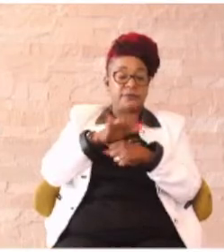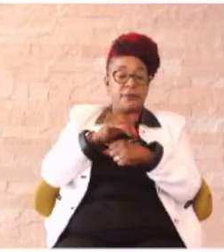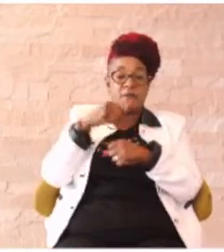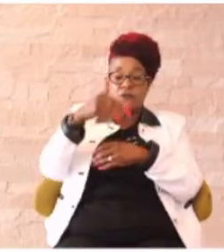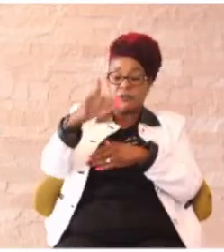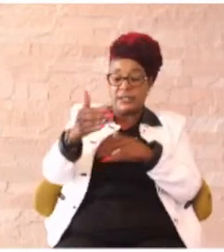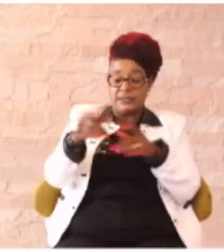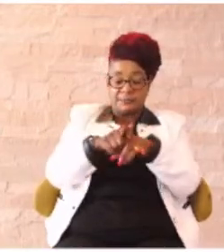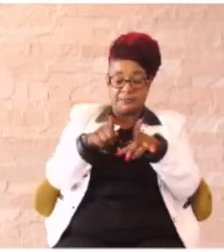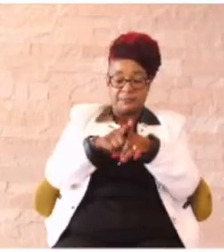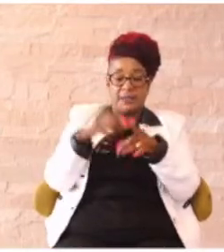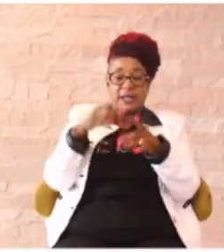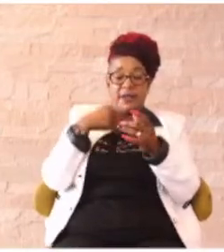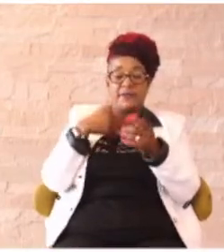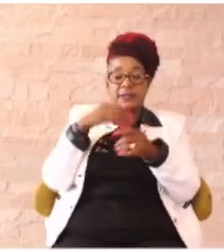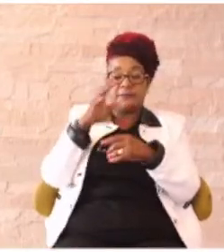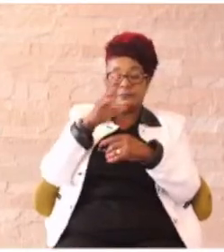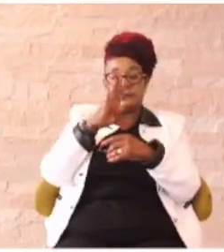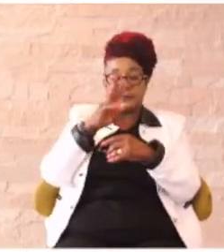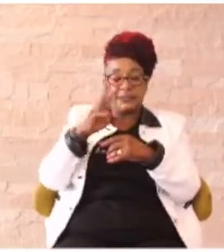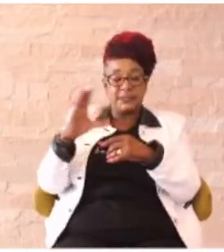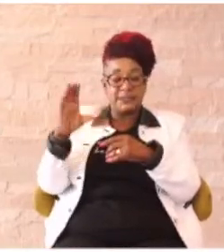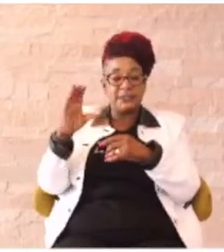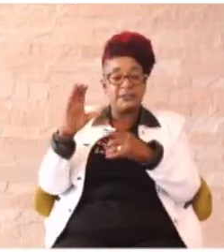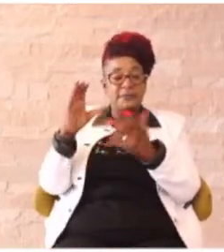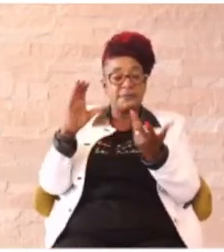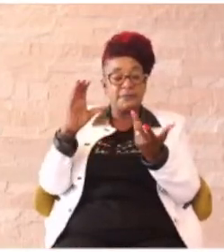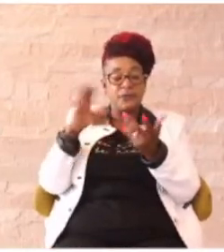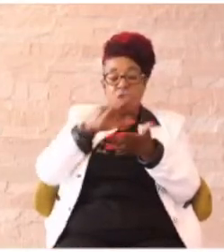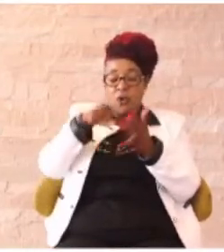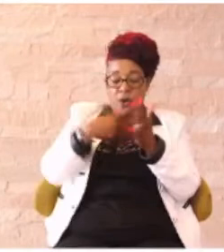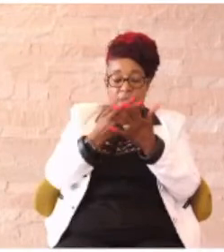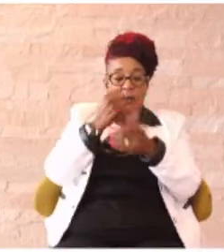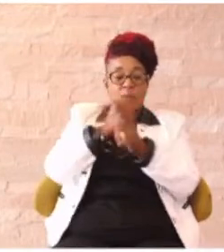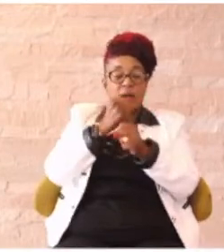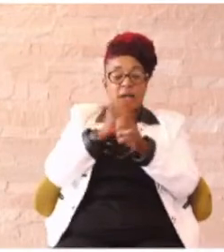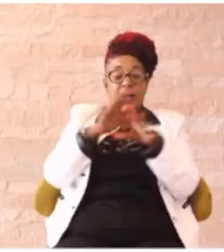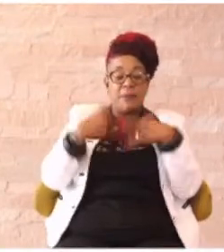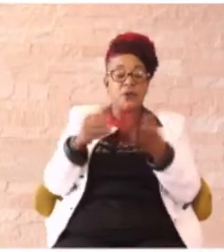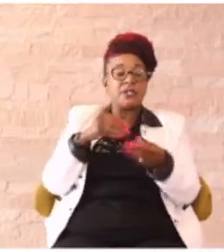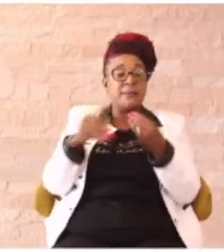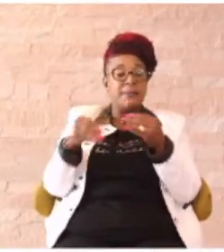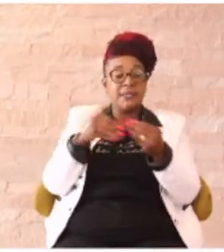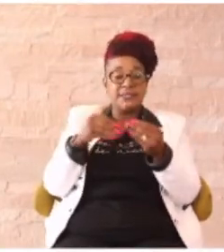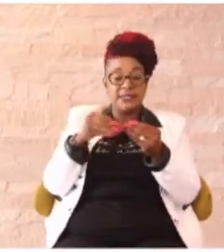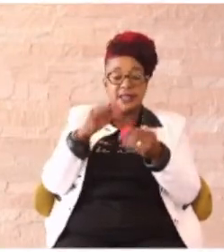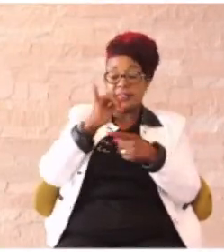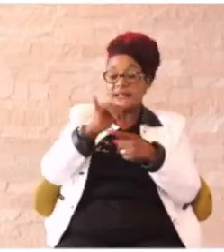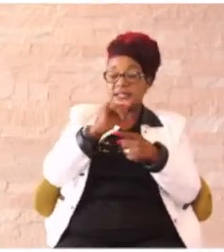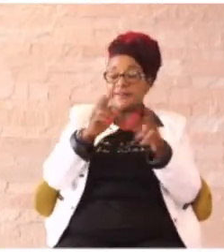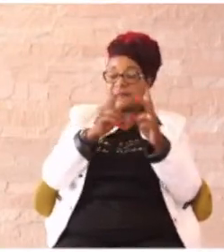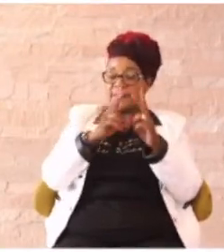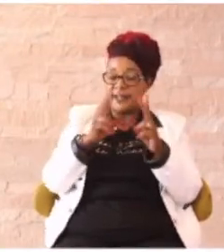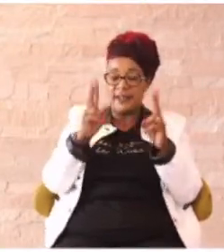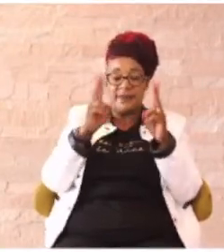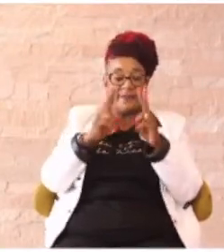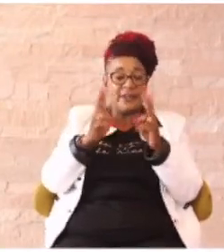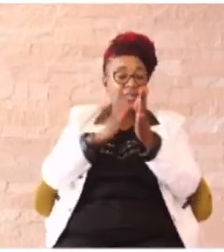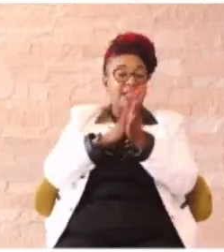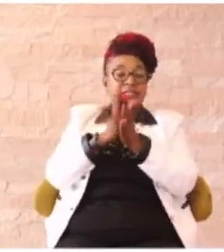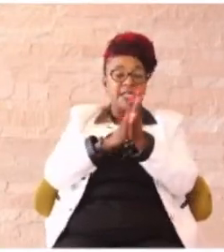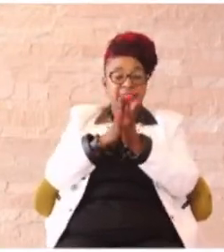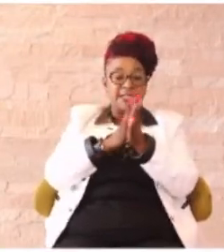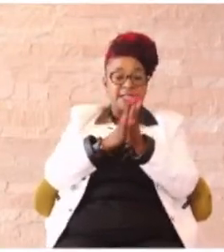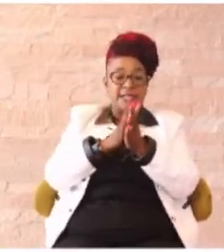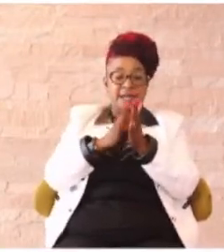FIDA, WCC, and all the work regarding disabilities. I think that is very, very exciting, and